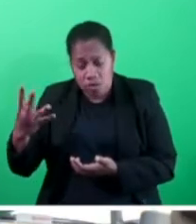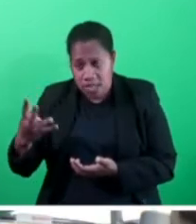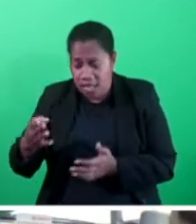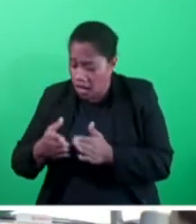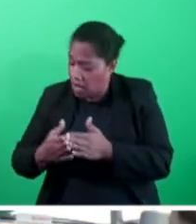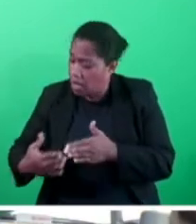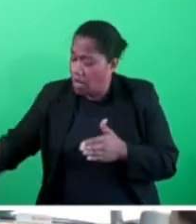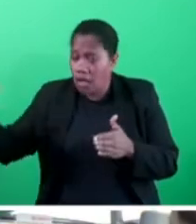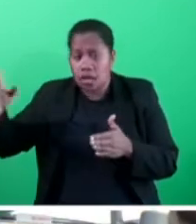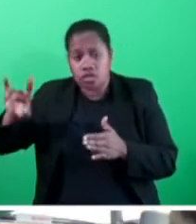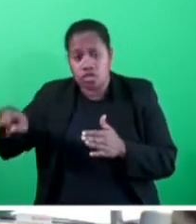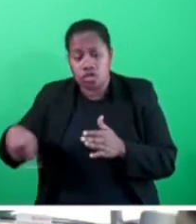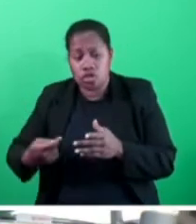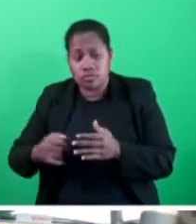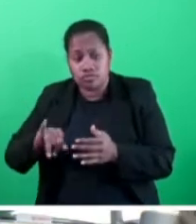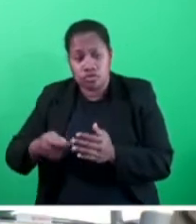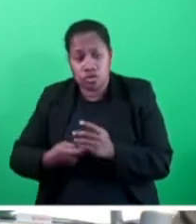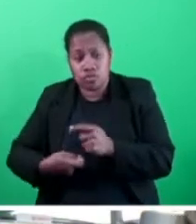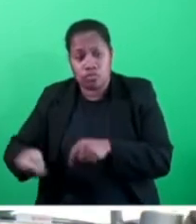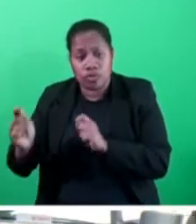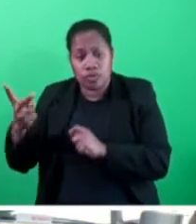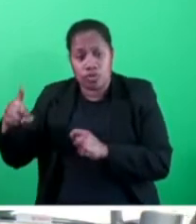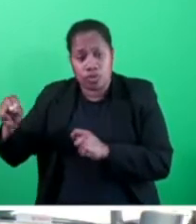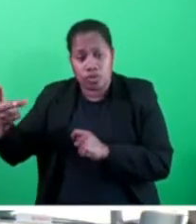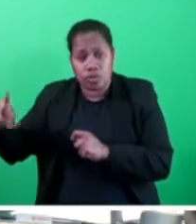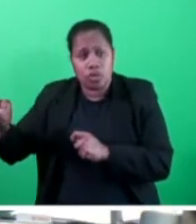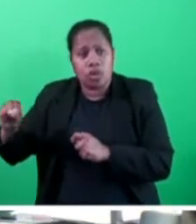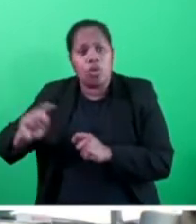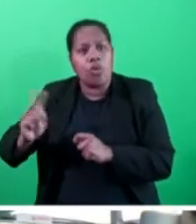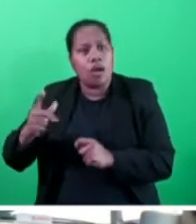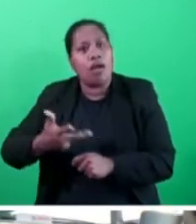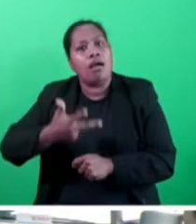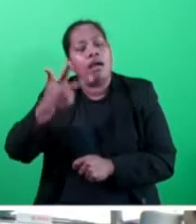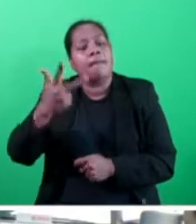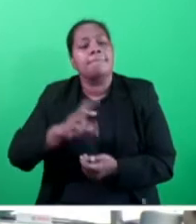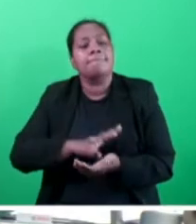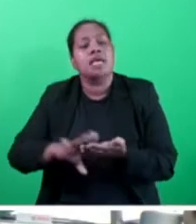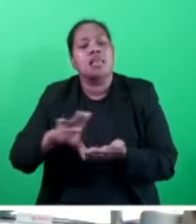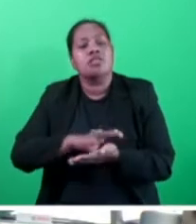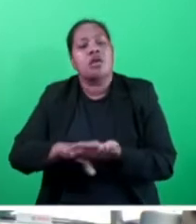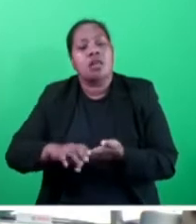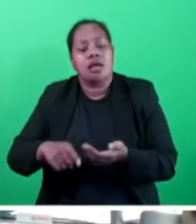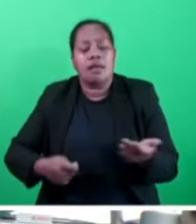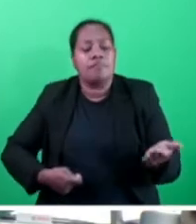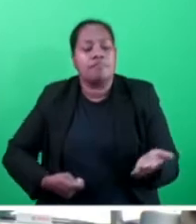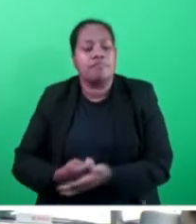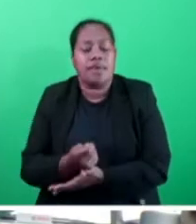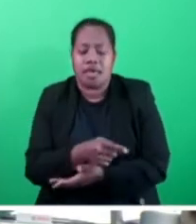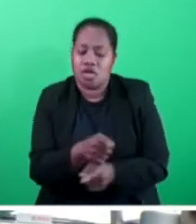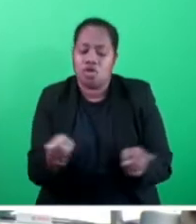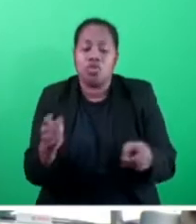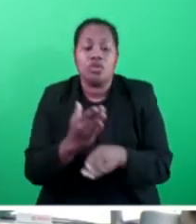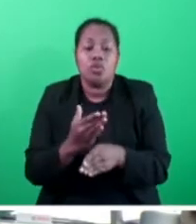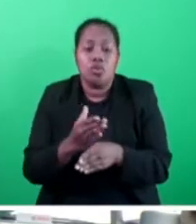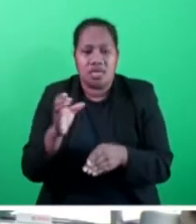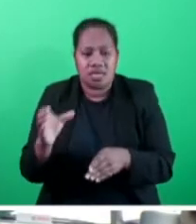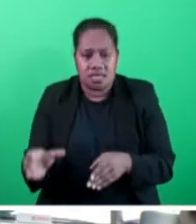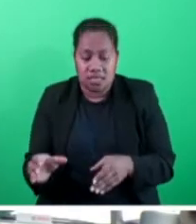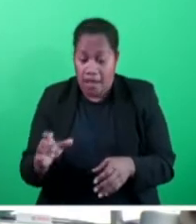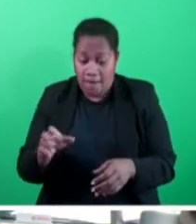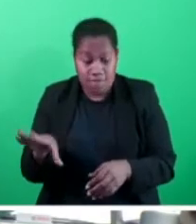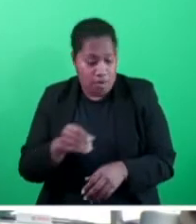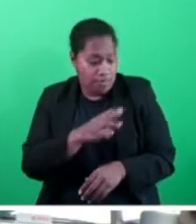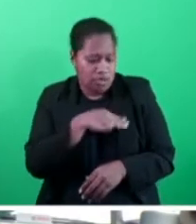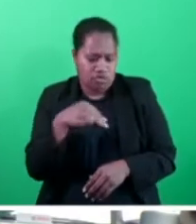2020 stands at over $8 million, which has been paid out to the workers by the ministry to ensure that they are